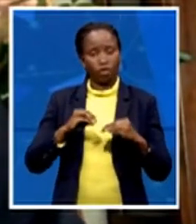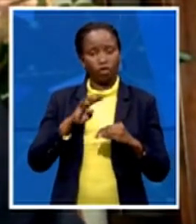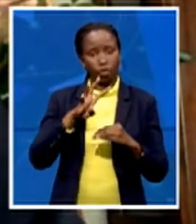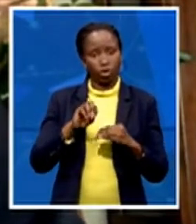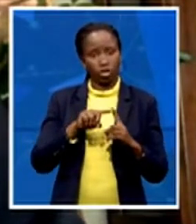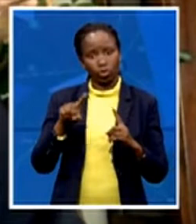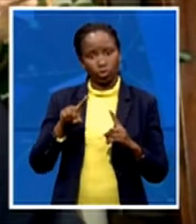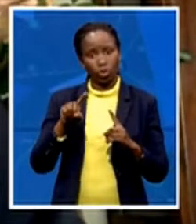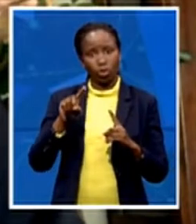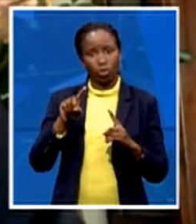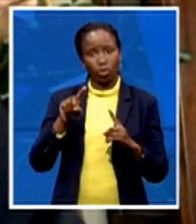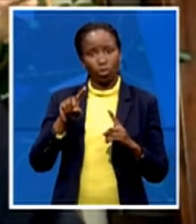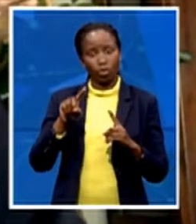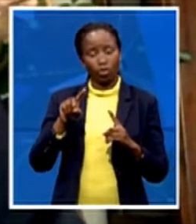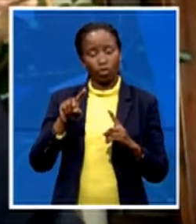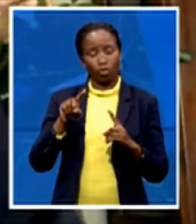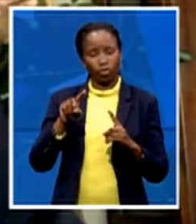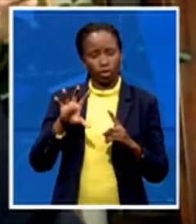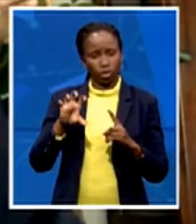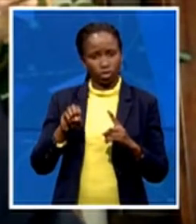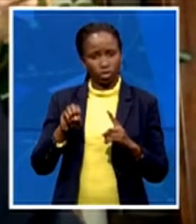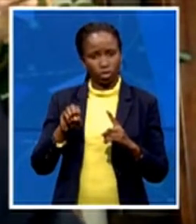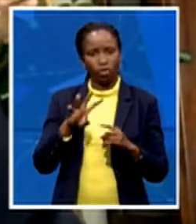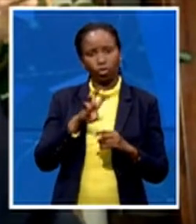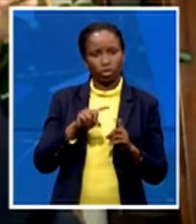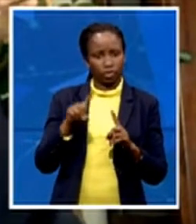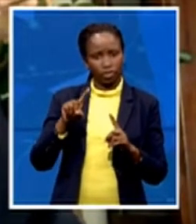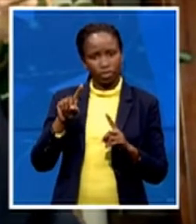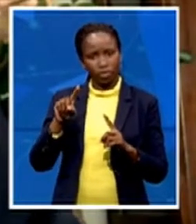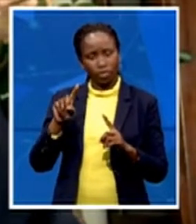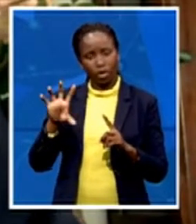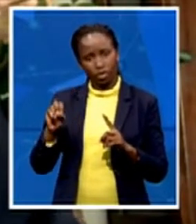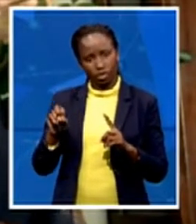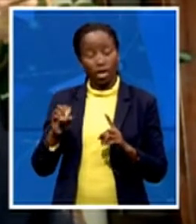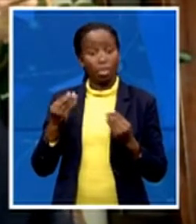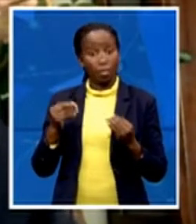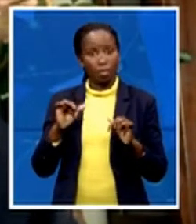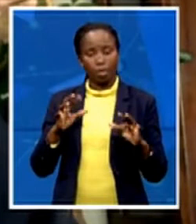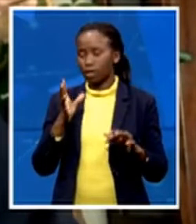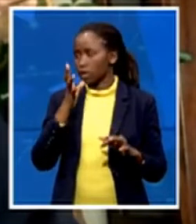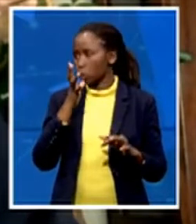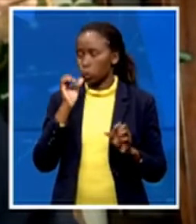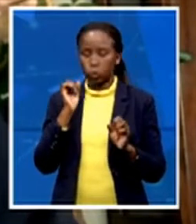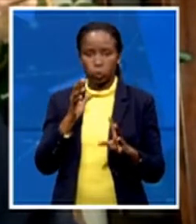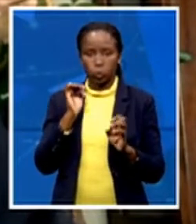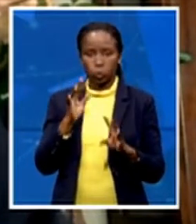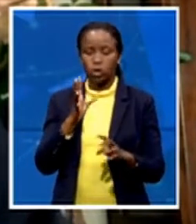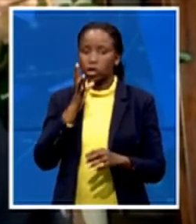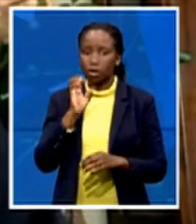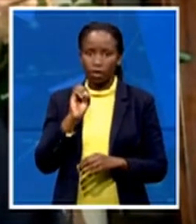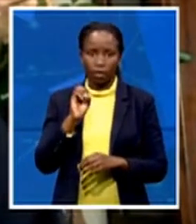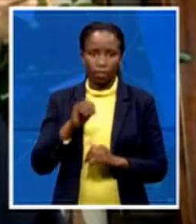those cohorts, the numbers are so much bigger. And of course, we're also dealing with people that are in jobs, that are working, and we need to